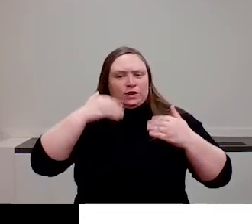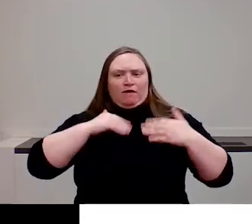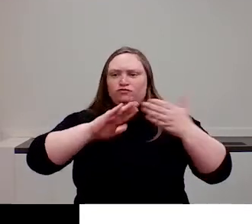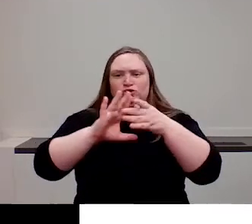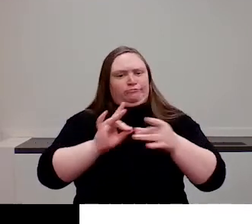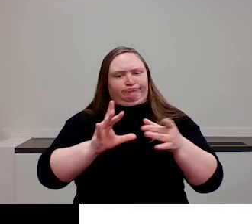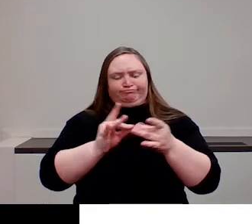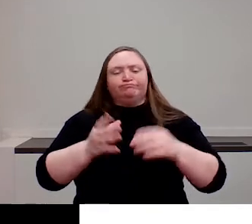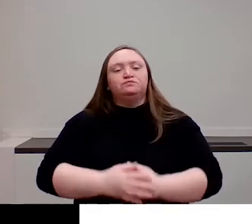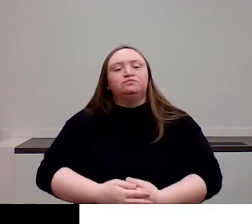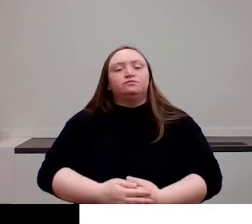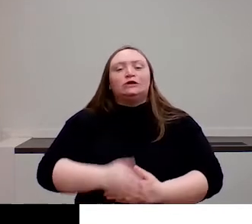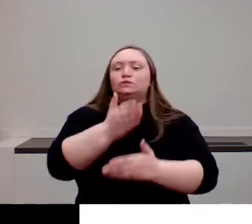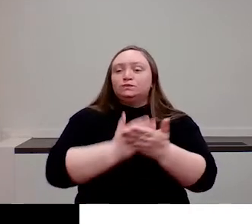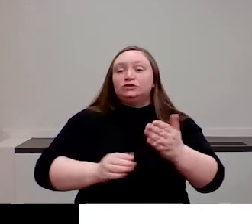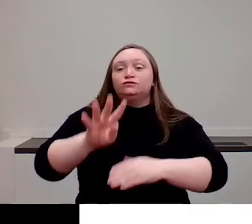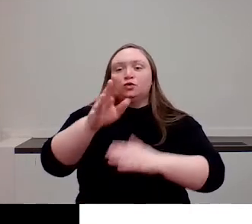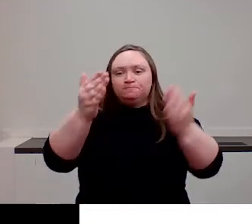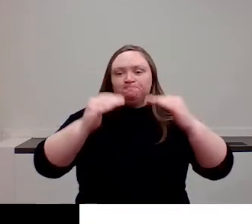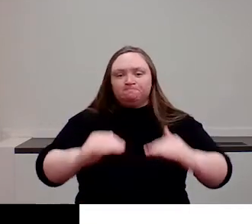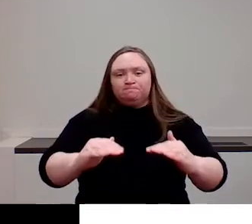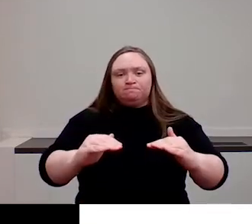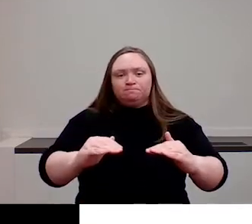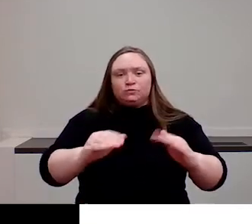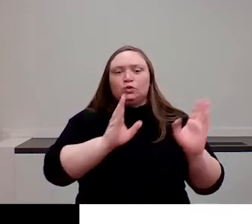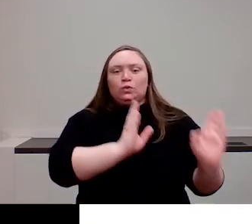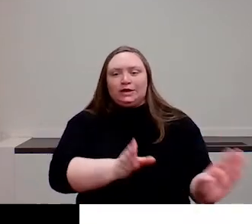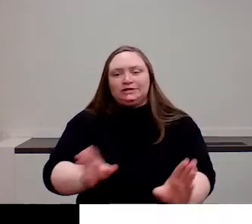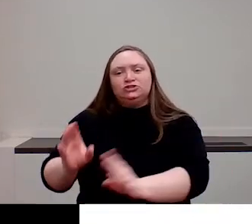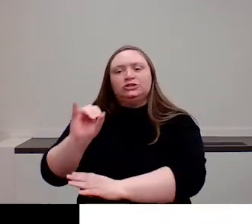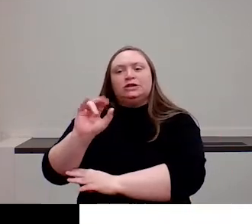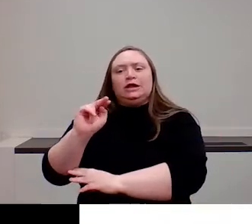evening. Section 4 is our organizational input.